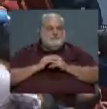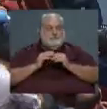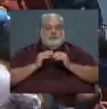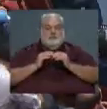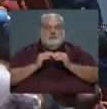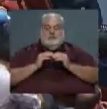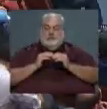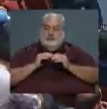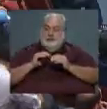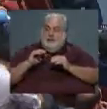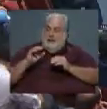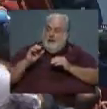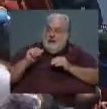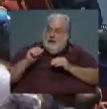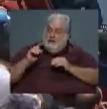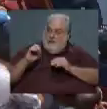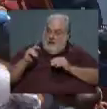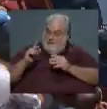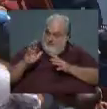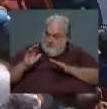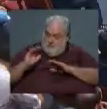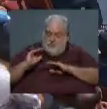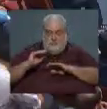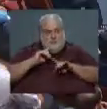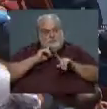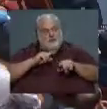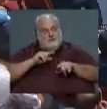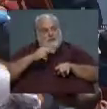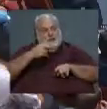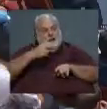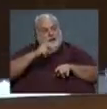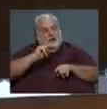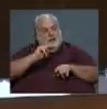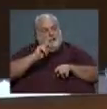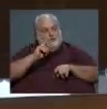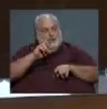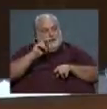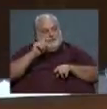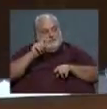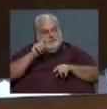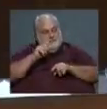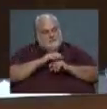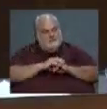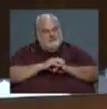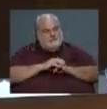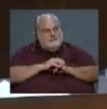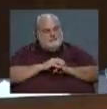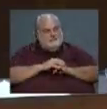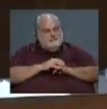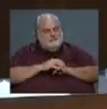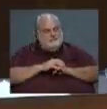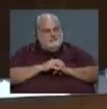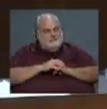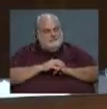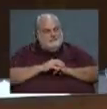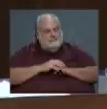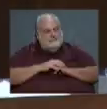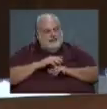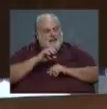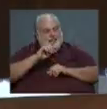Director Adcock, are you? Yes, I'm complete. All right, Director Hendricks, you're next, please. Thank you.